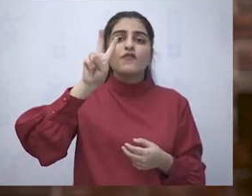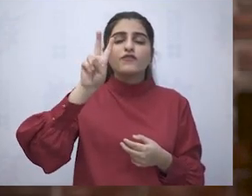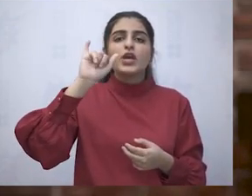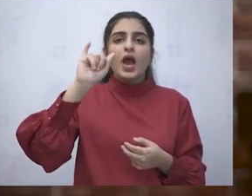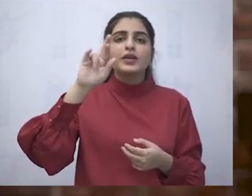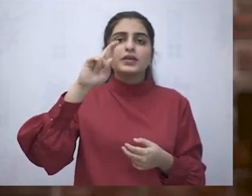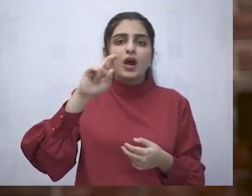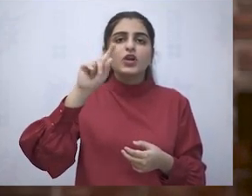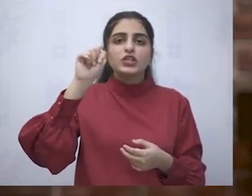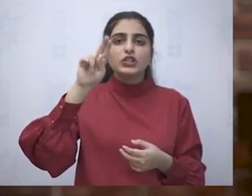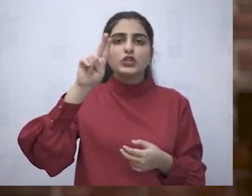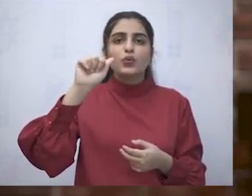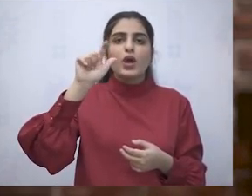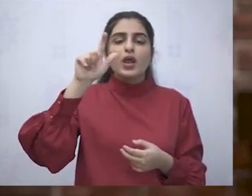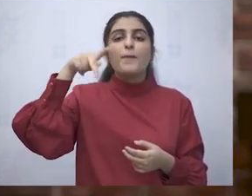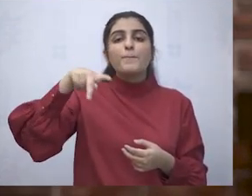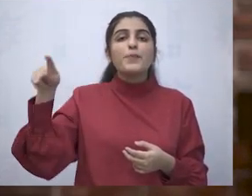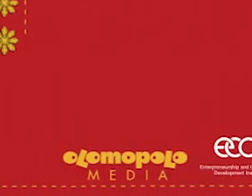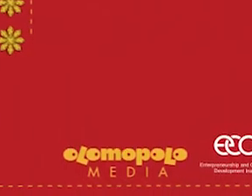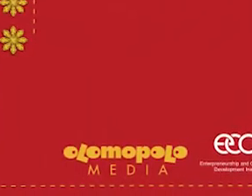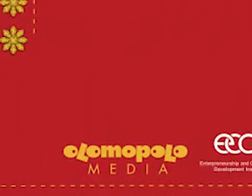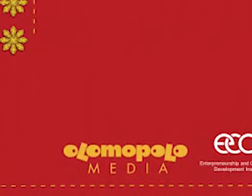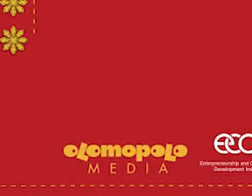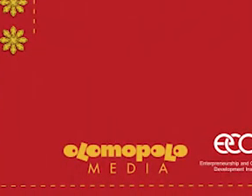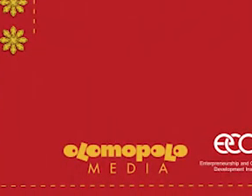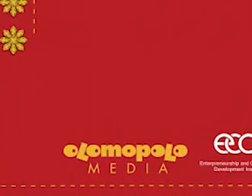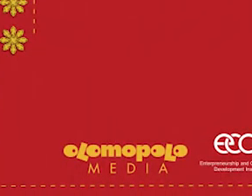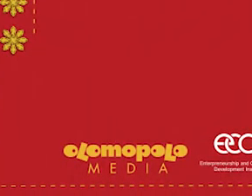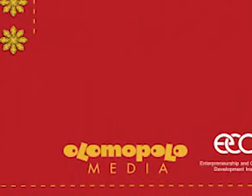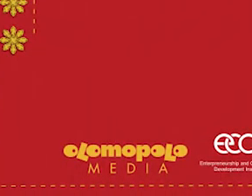at wowvirtual.pk.